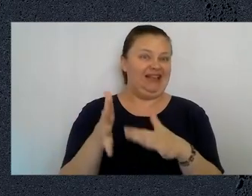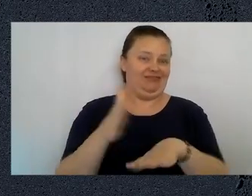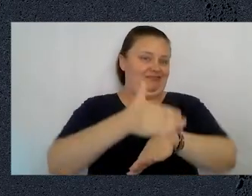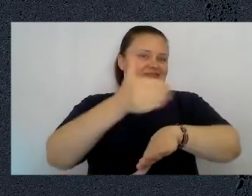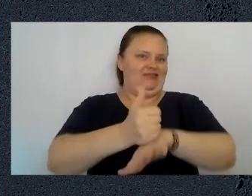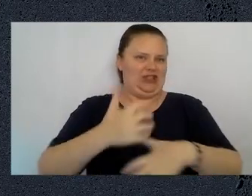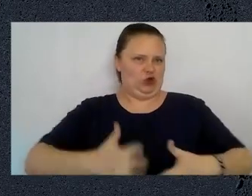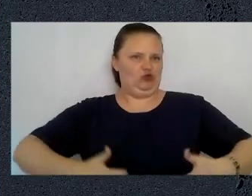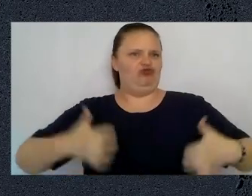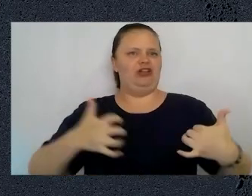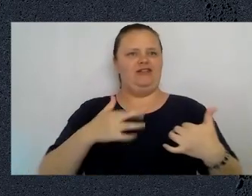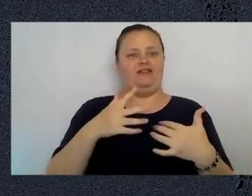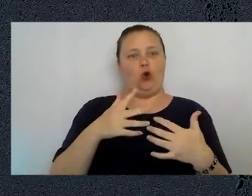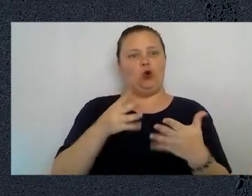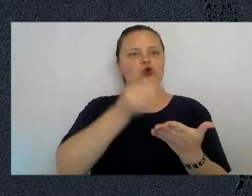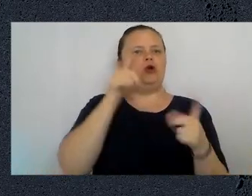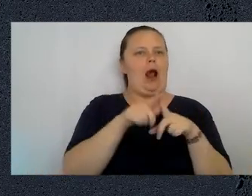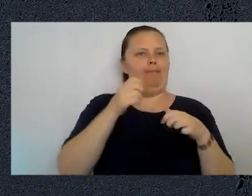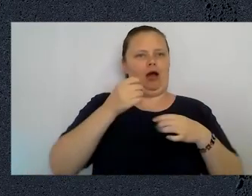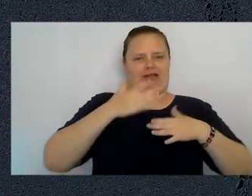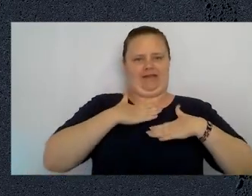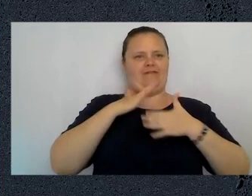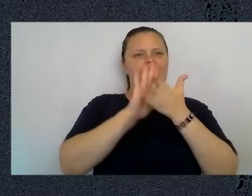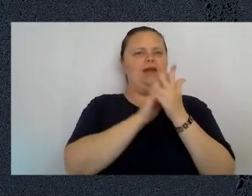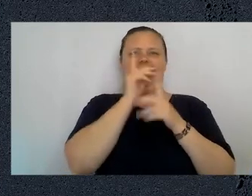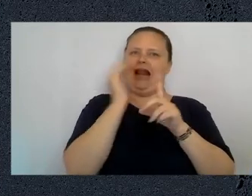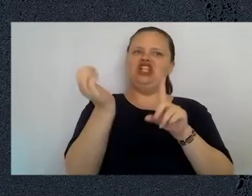like myself to get to leadership roles that they would like to